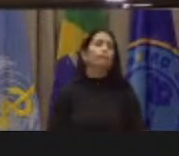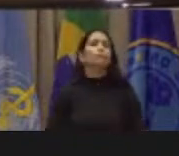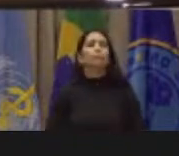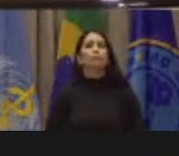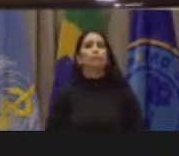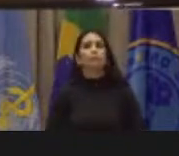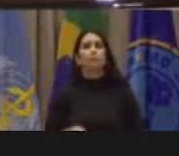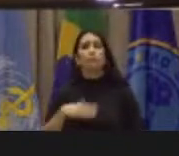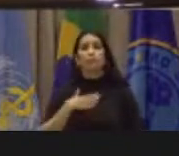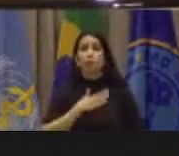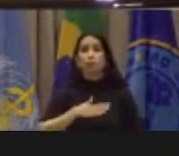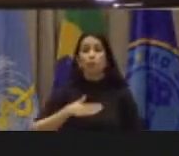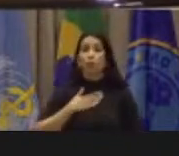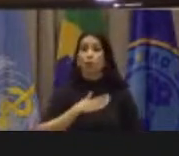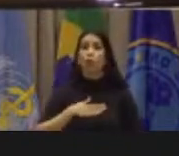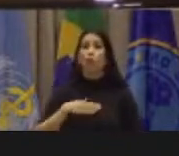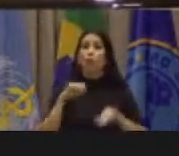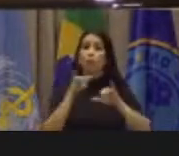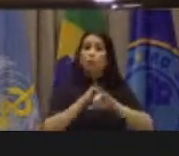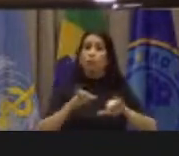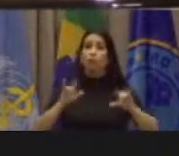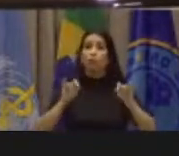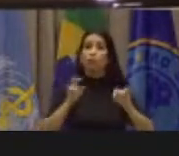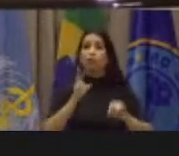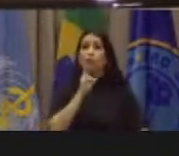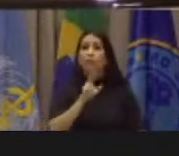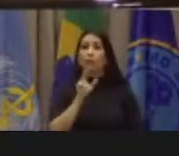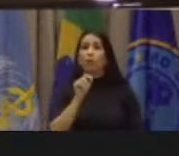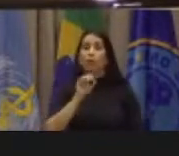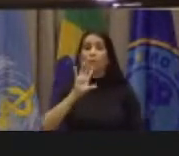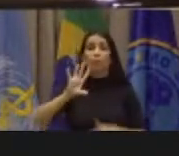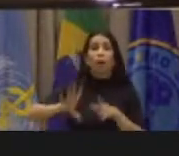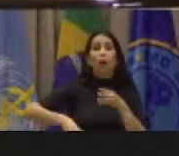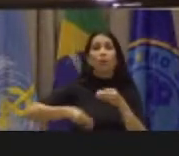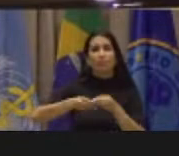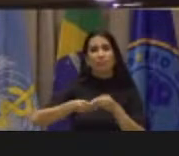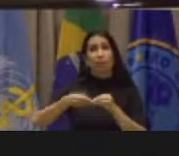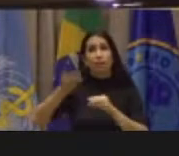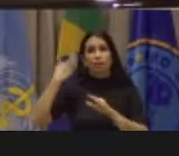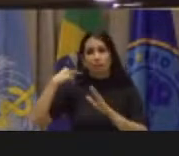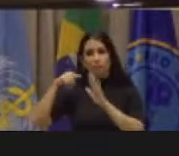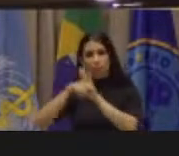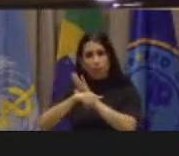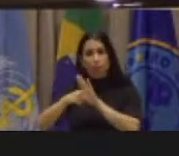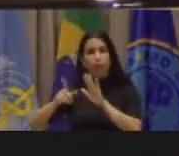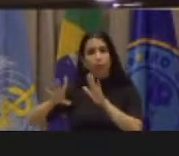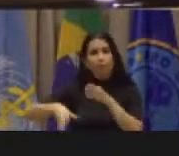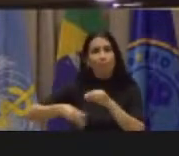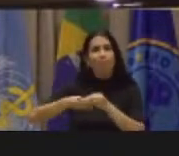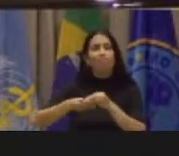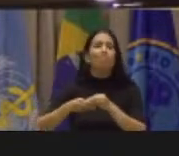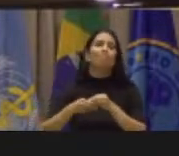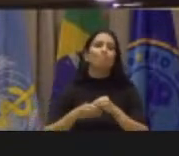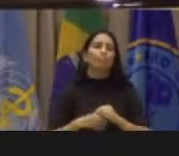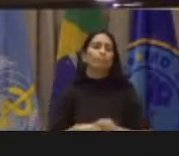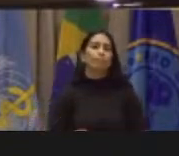shown. I would like to now answer and put it together with the first